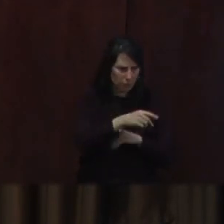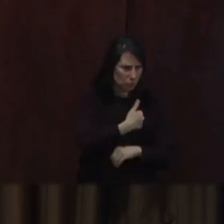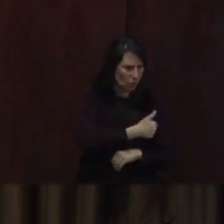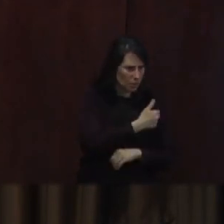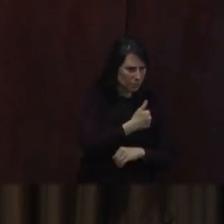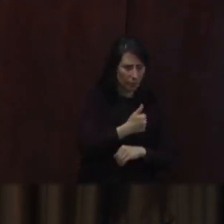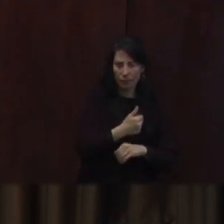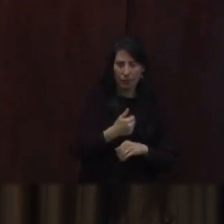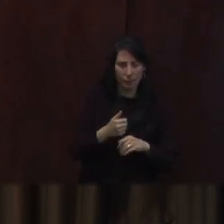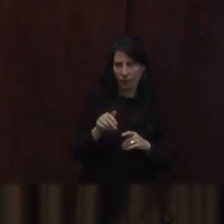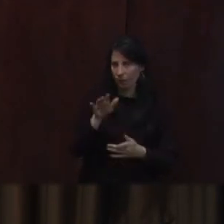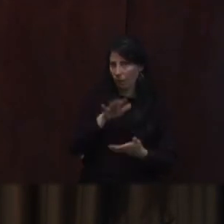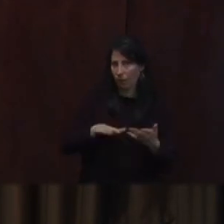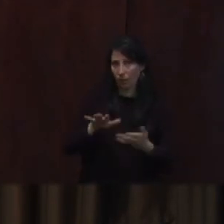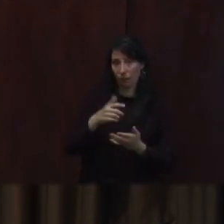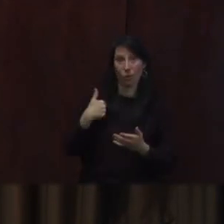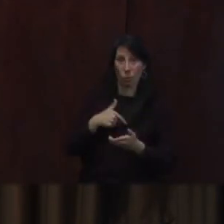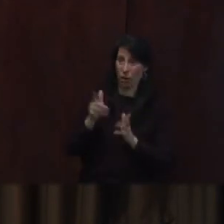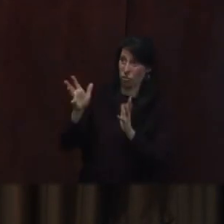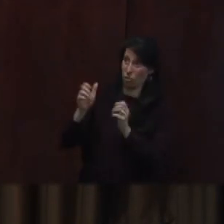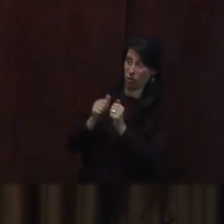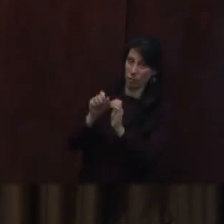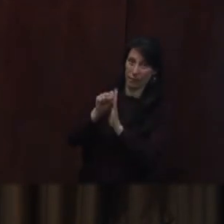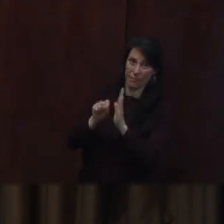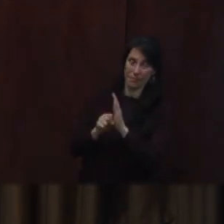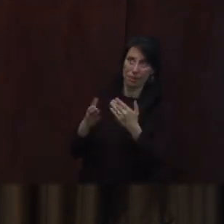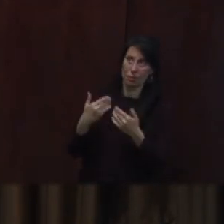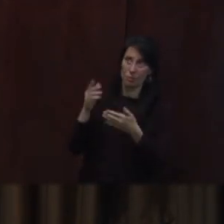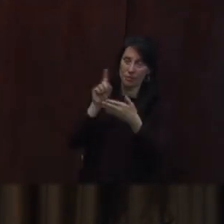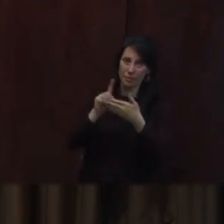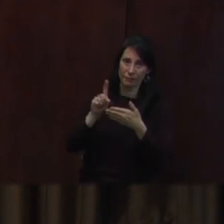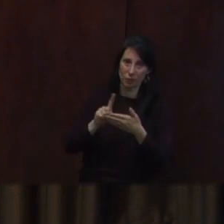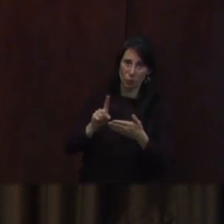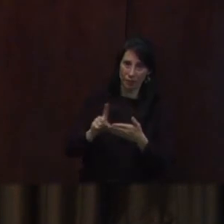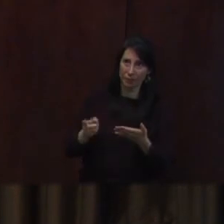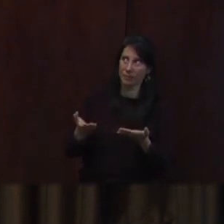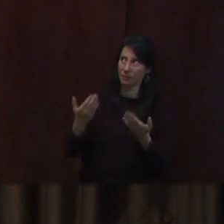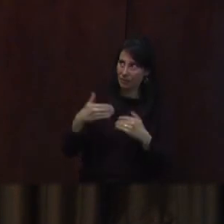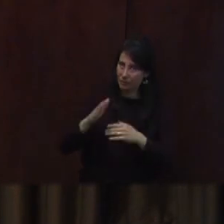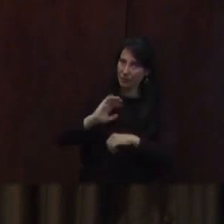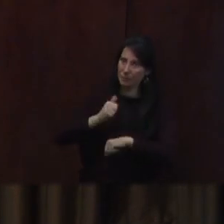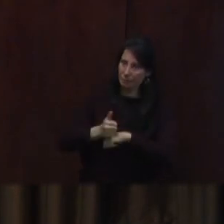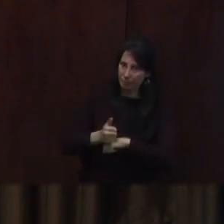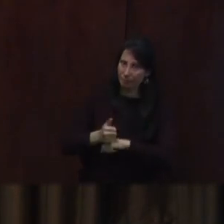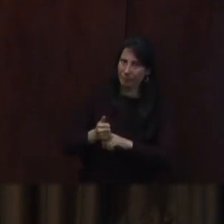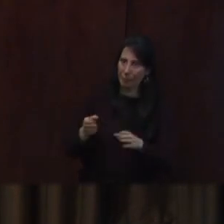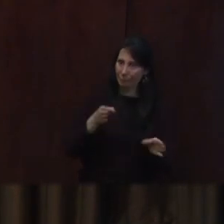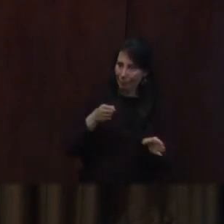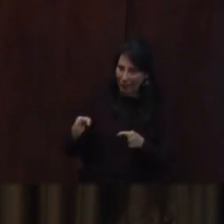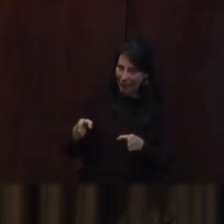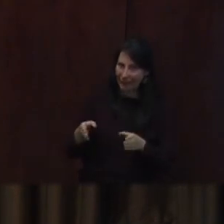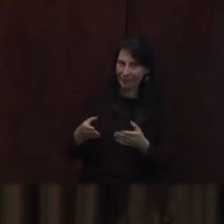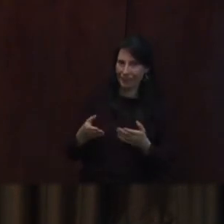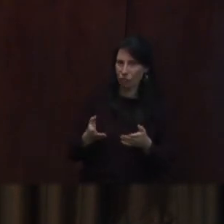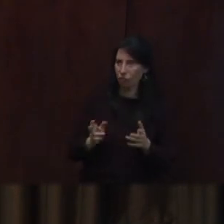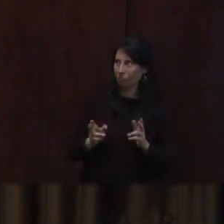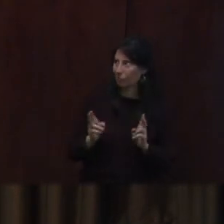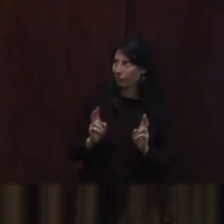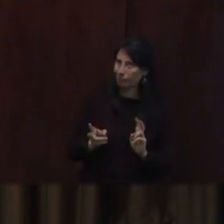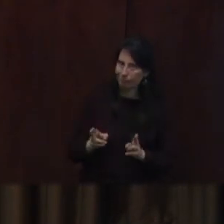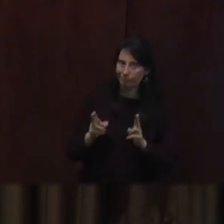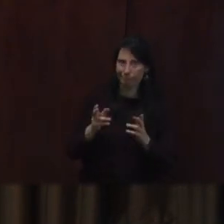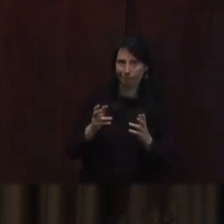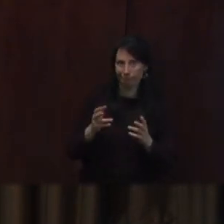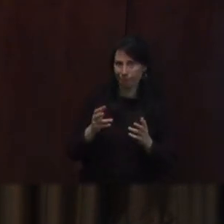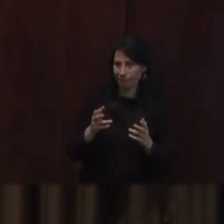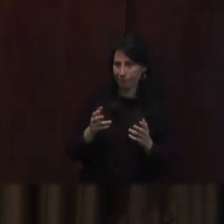almost weekly with the state, about firming up that plan and fast tracking those providers, particularly as we